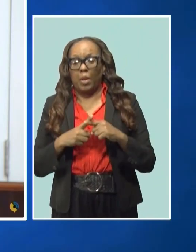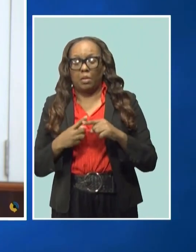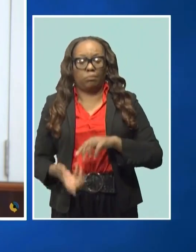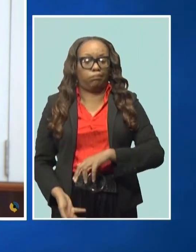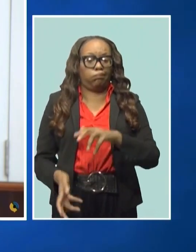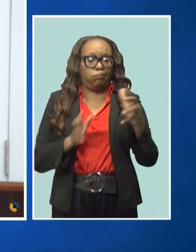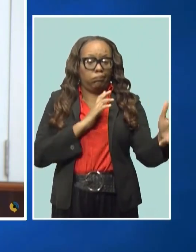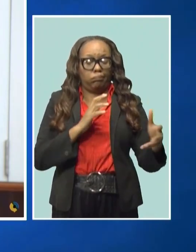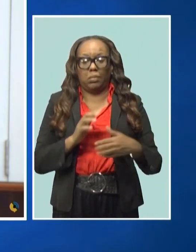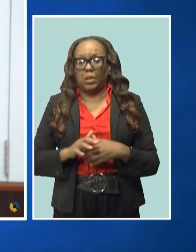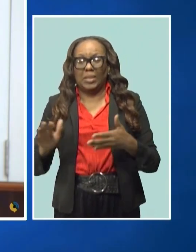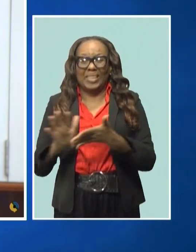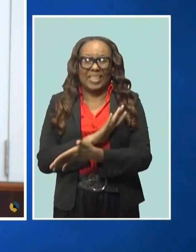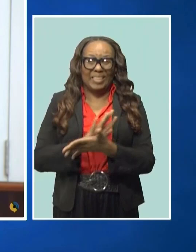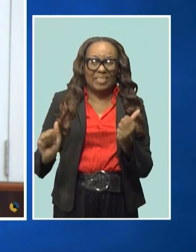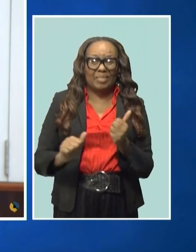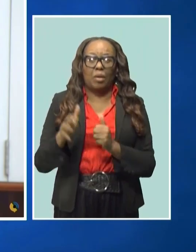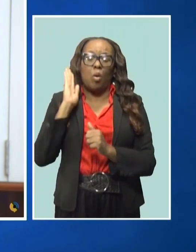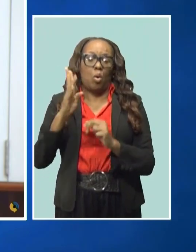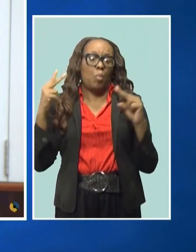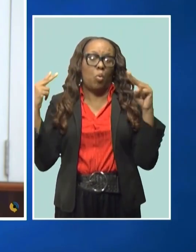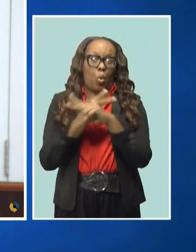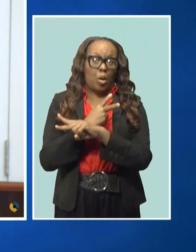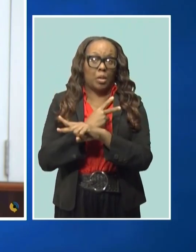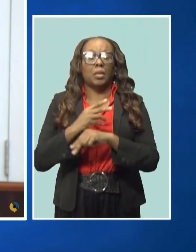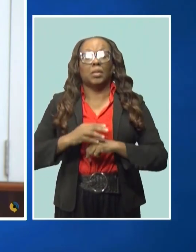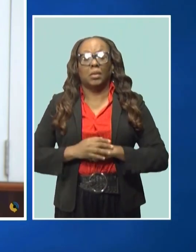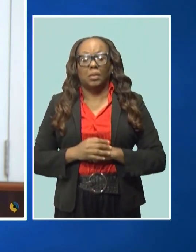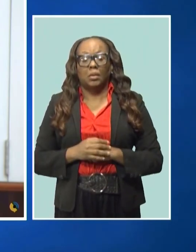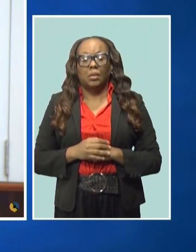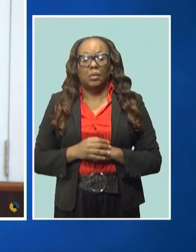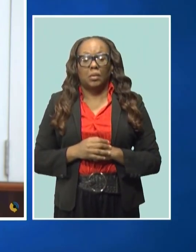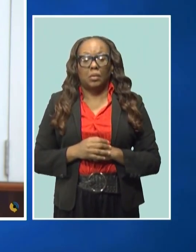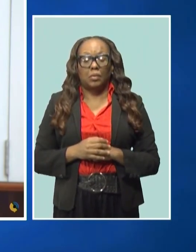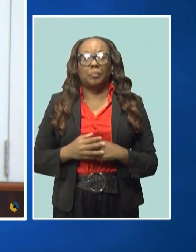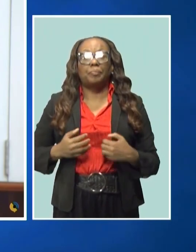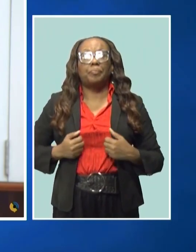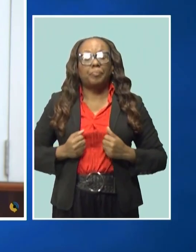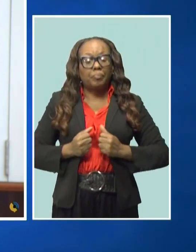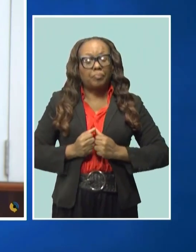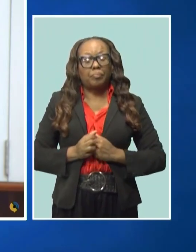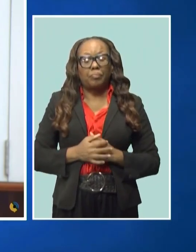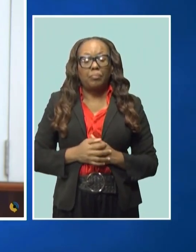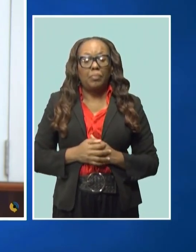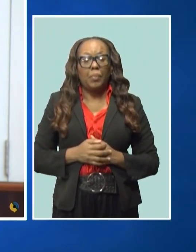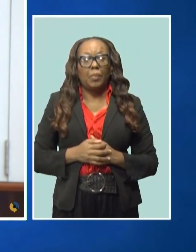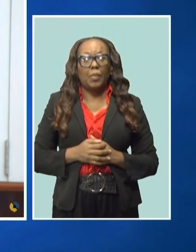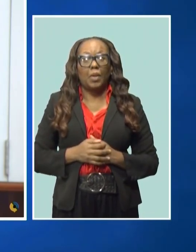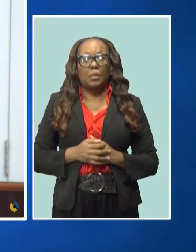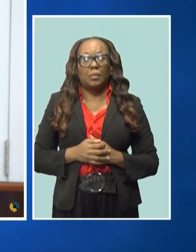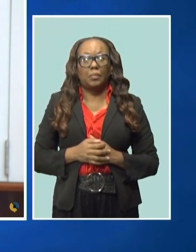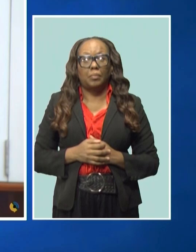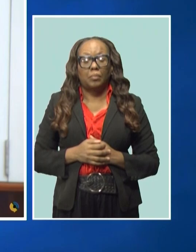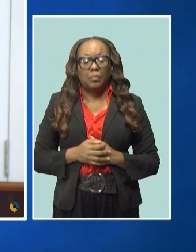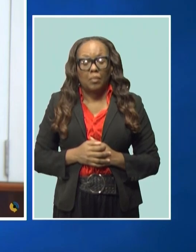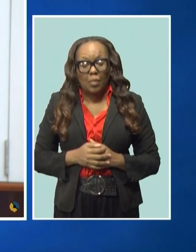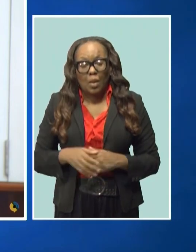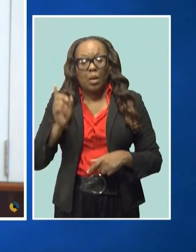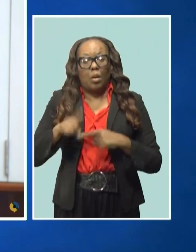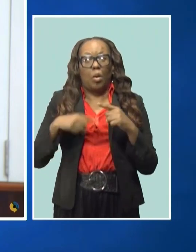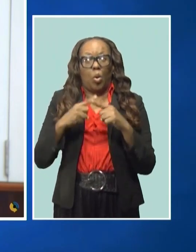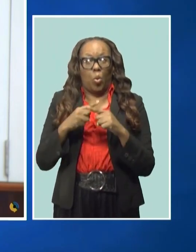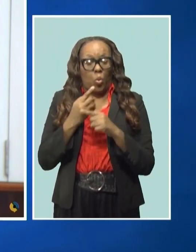more acute. There is a direct relationship between mitigation, adaptation and